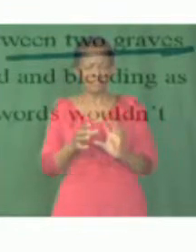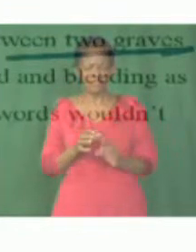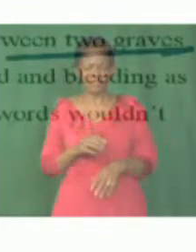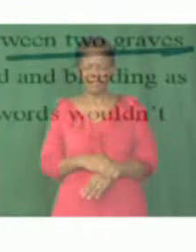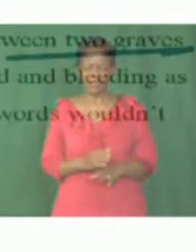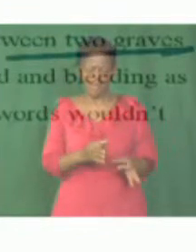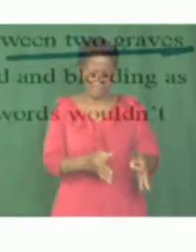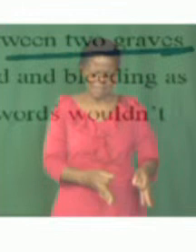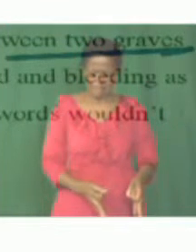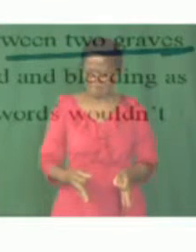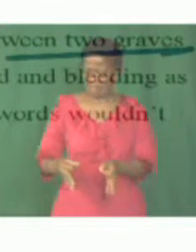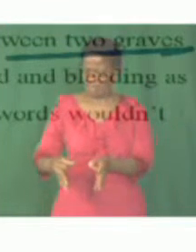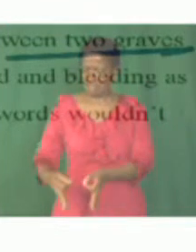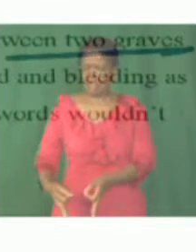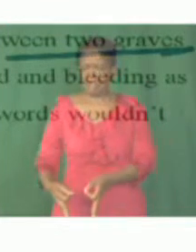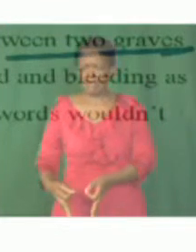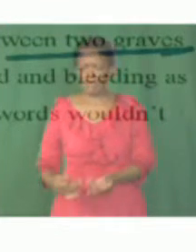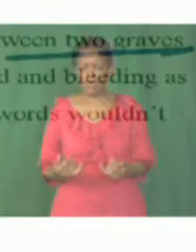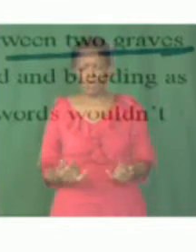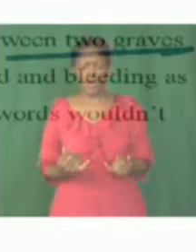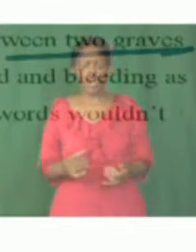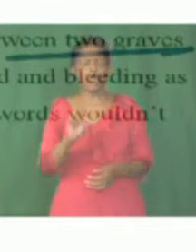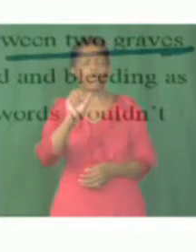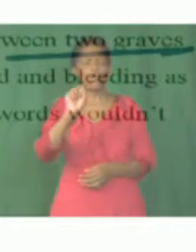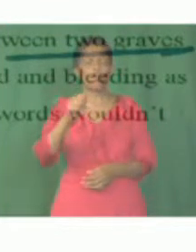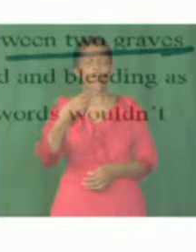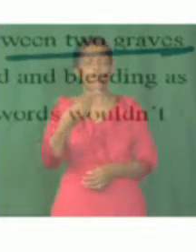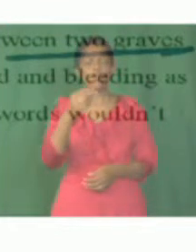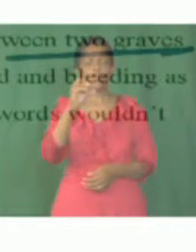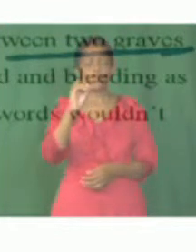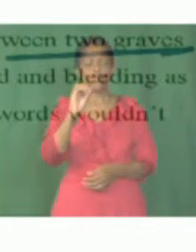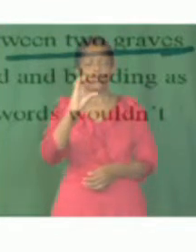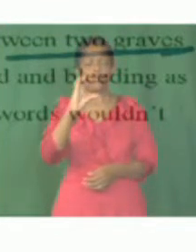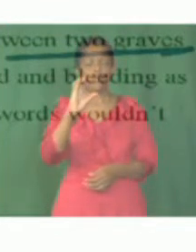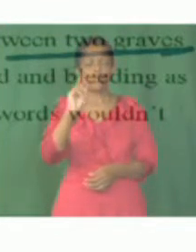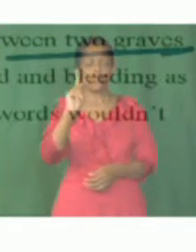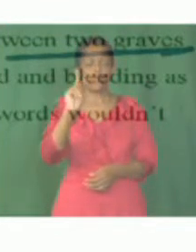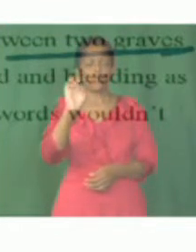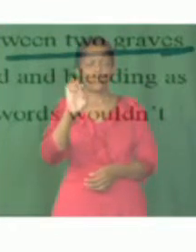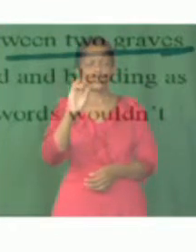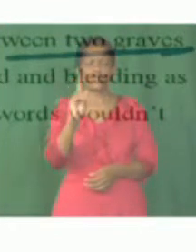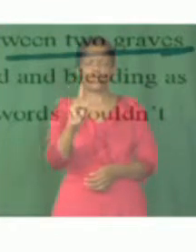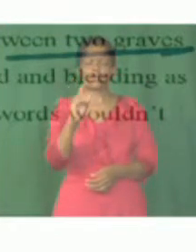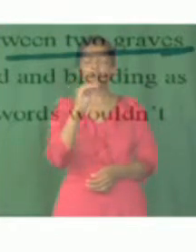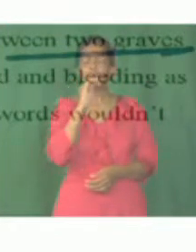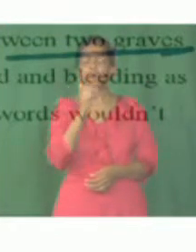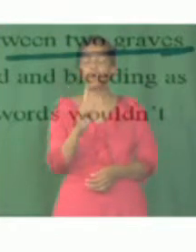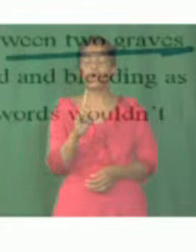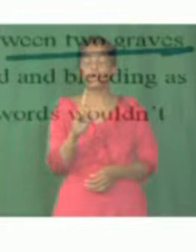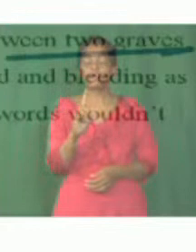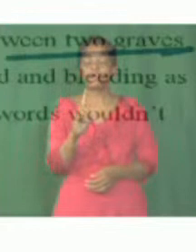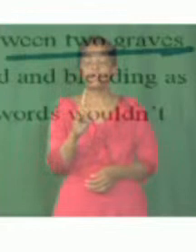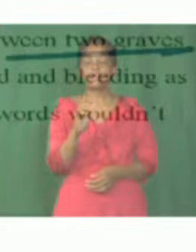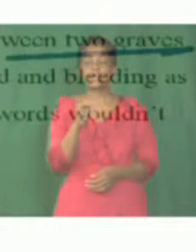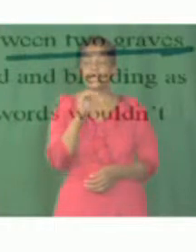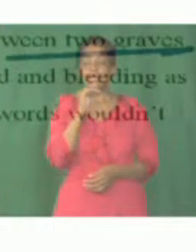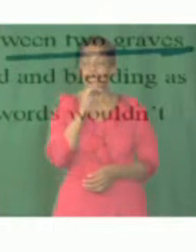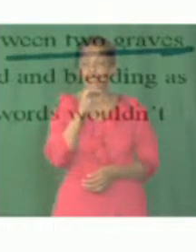why they are shocked. So what does the word shocked means? If you are shocked, it means you